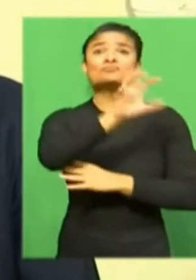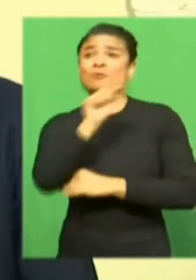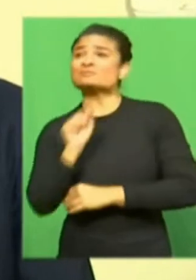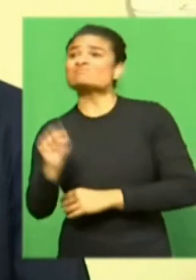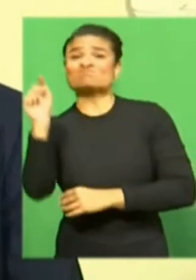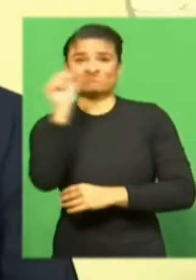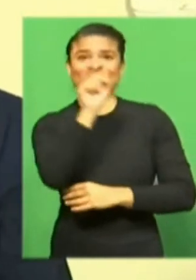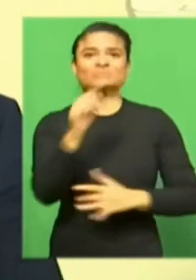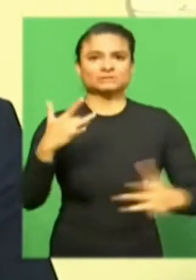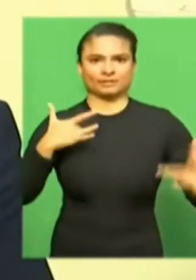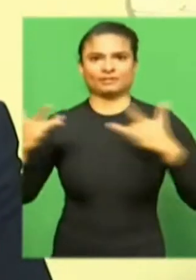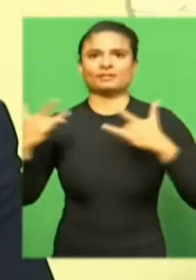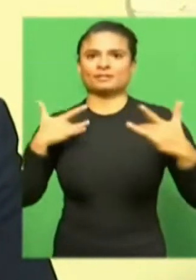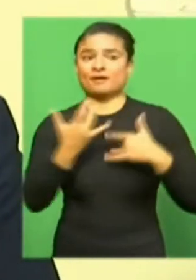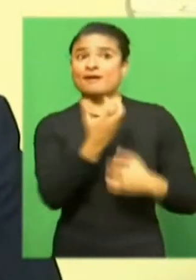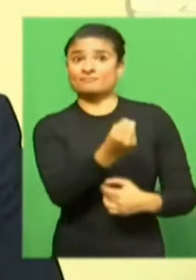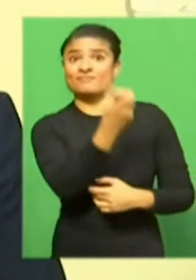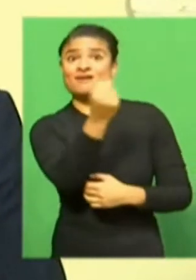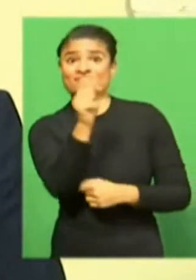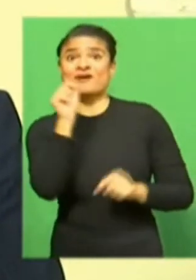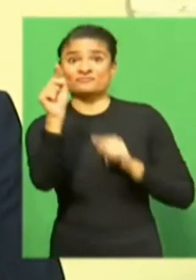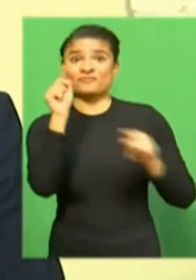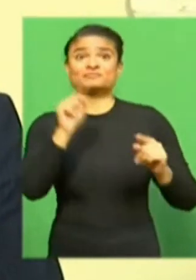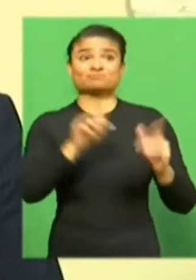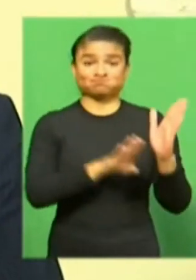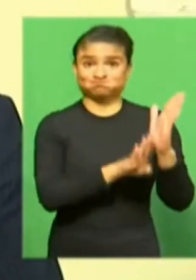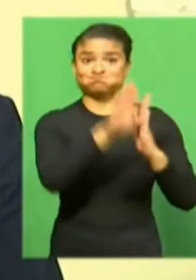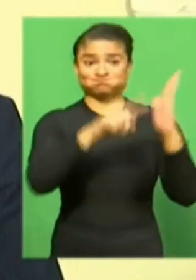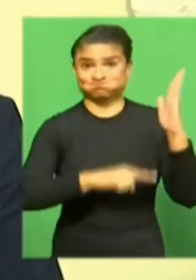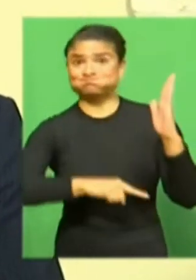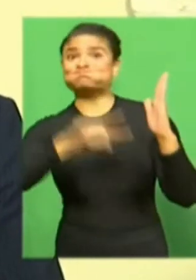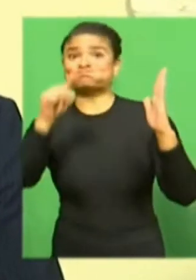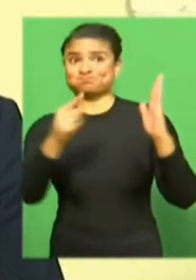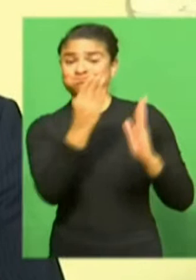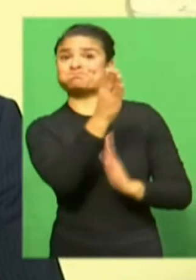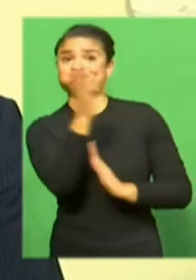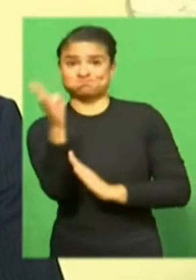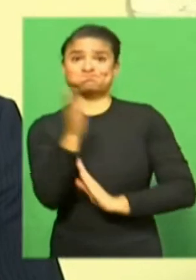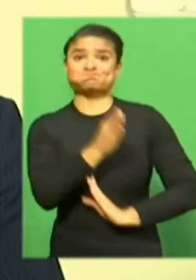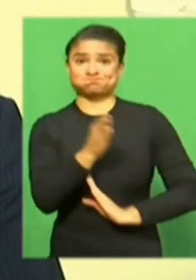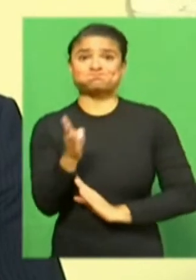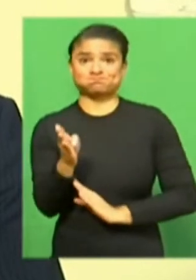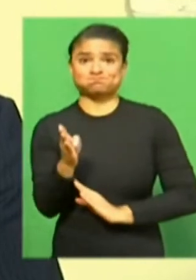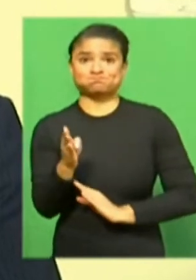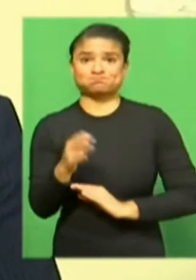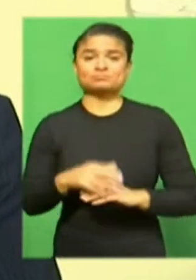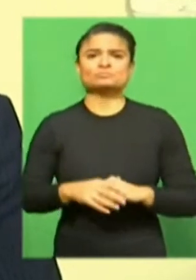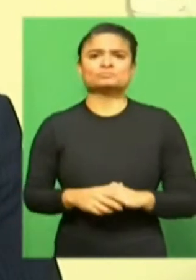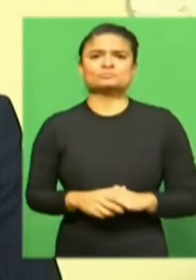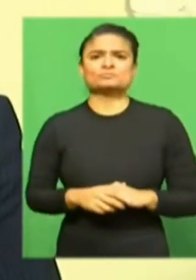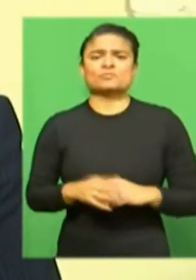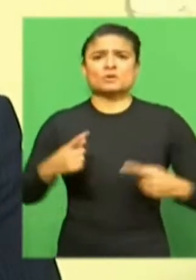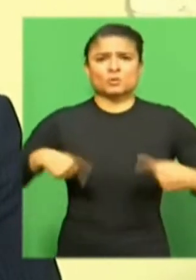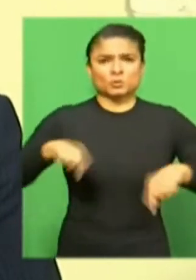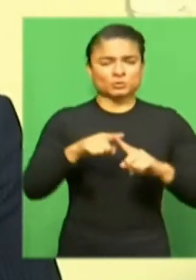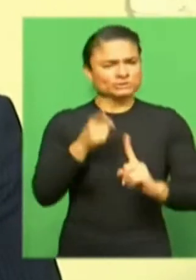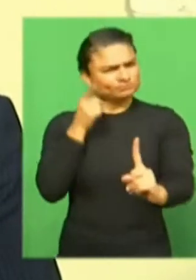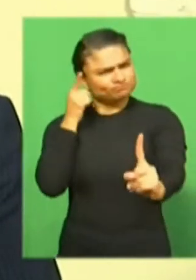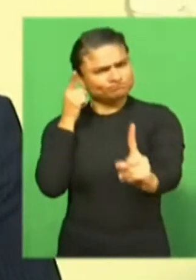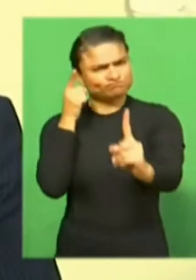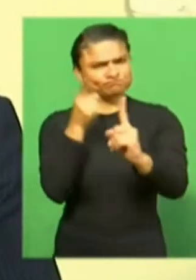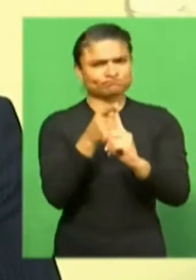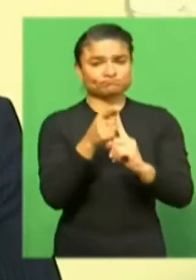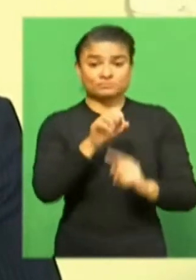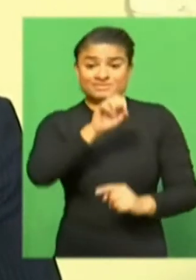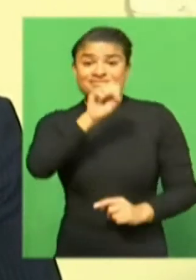put in place for the past 28 days, alongside the continued adherence of South Africans to